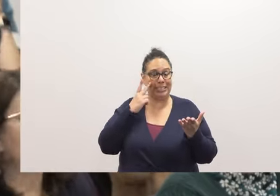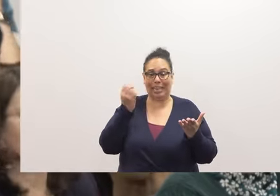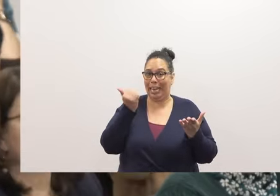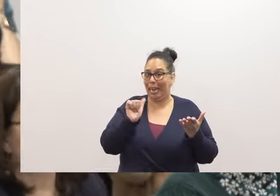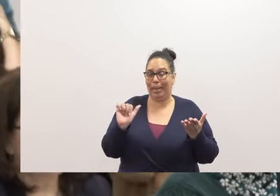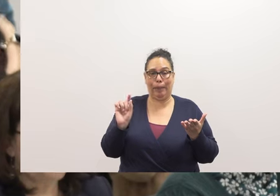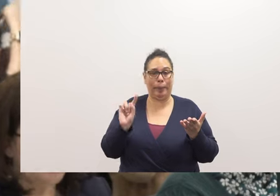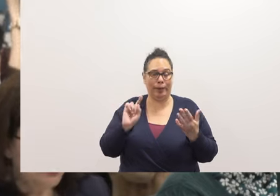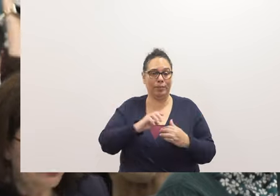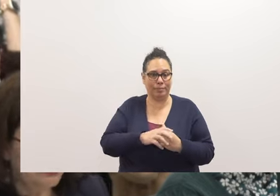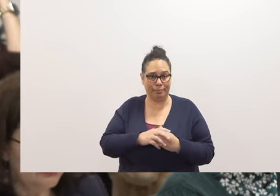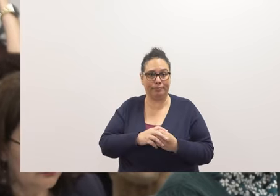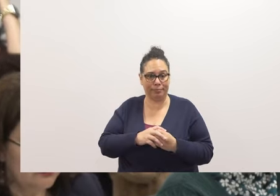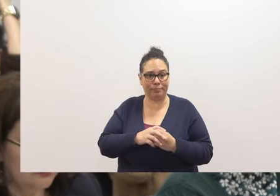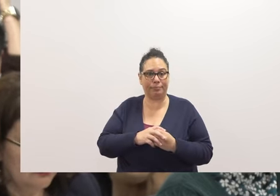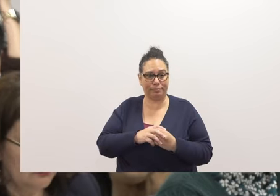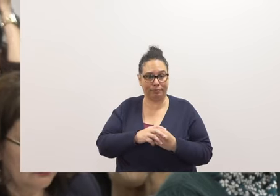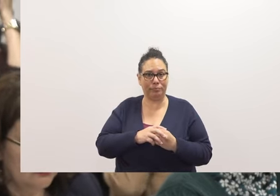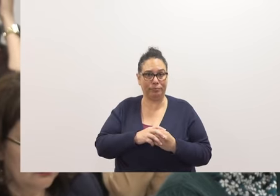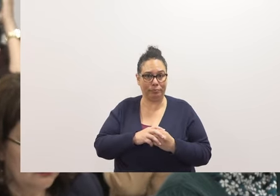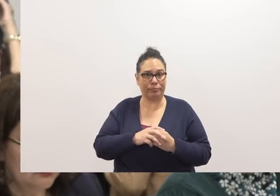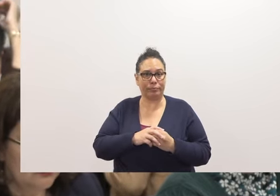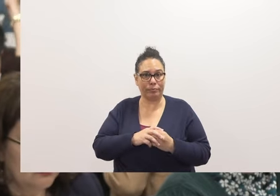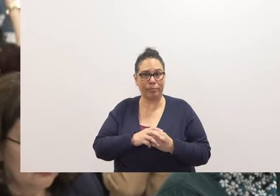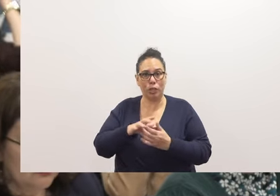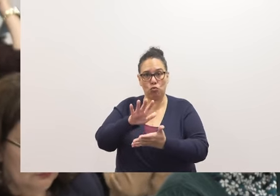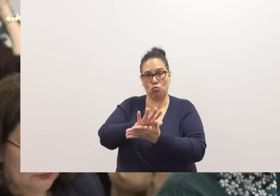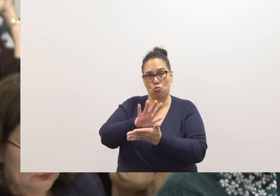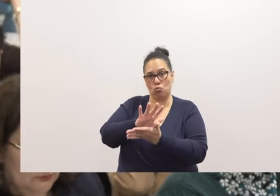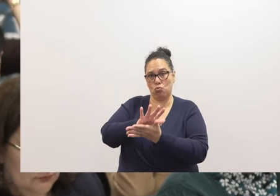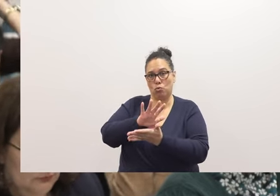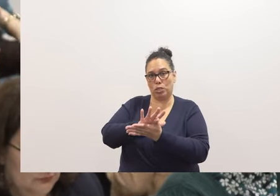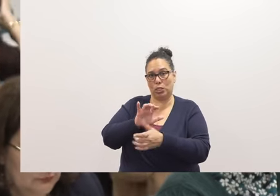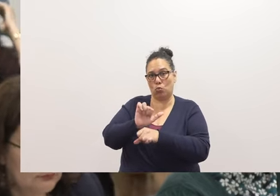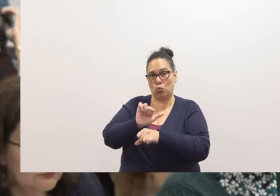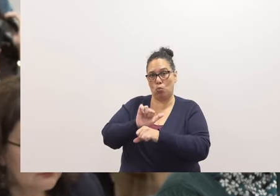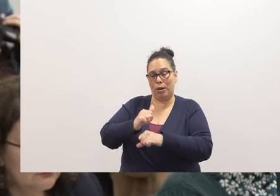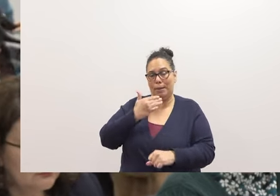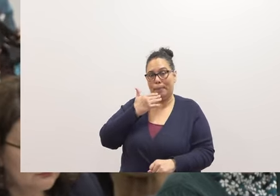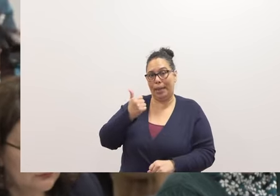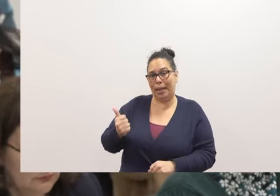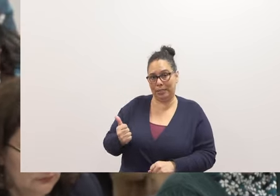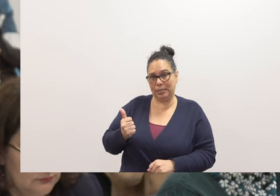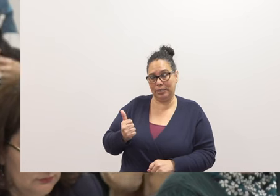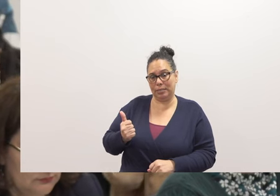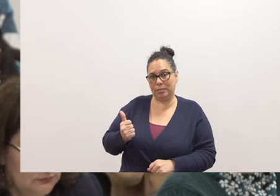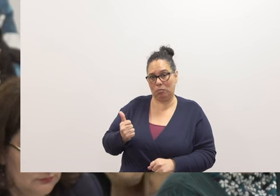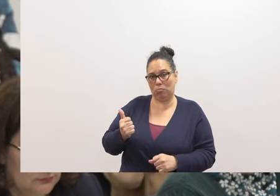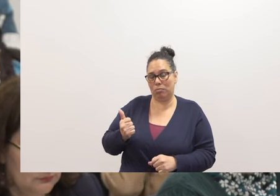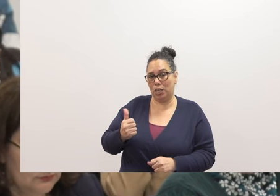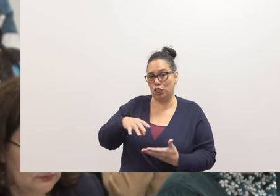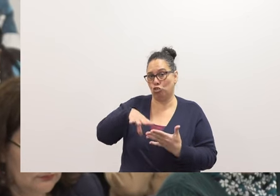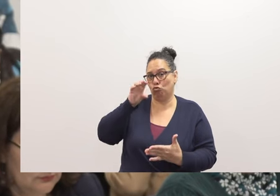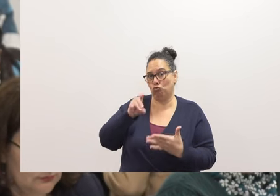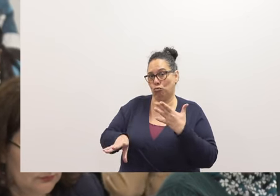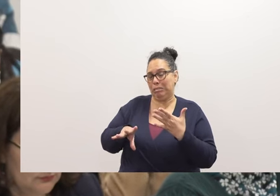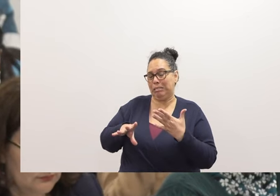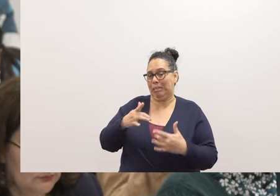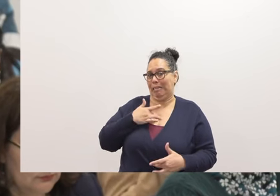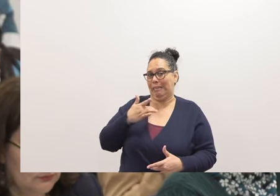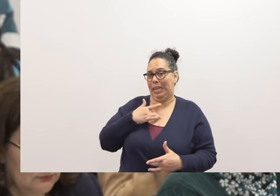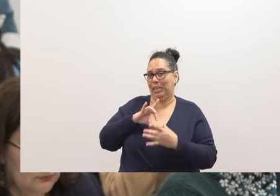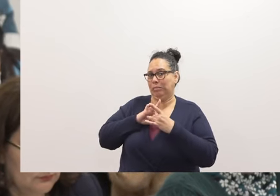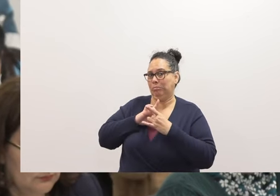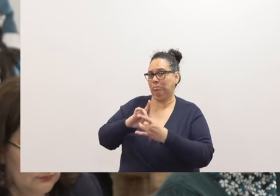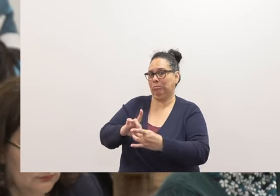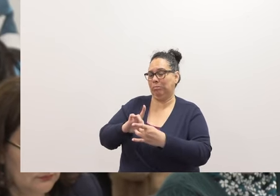anywhere. We know that schools work best when students feel related